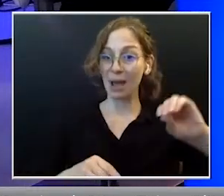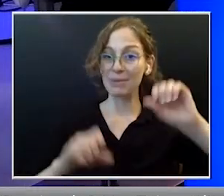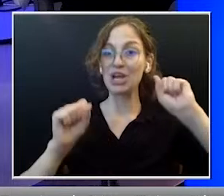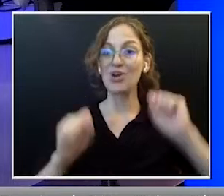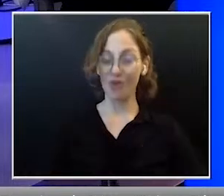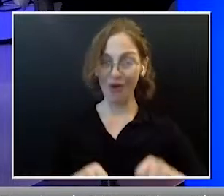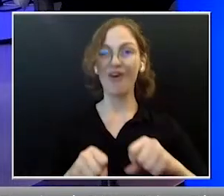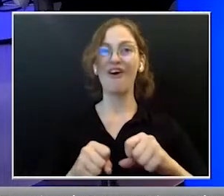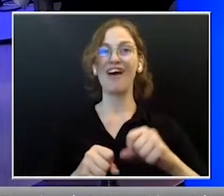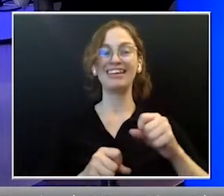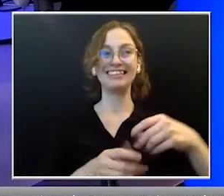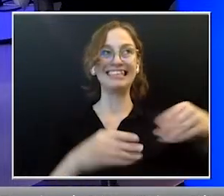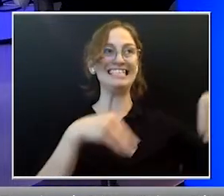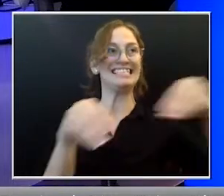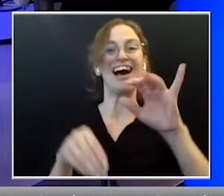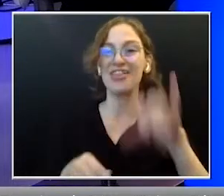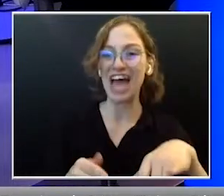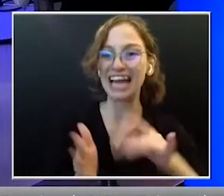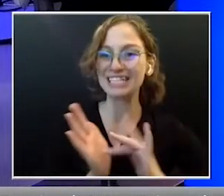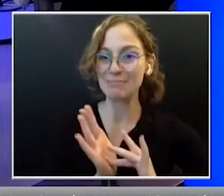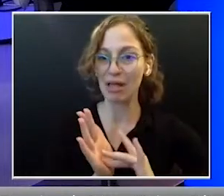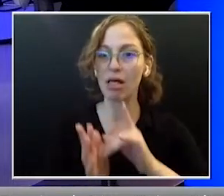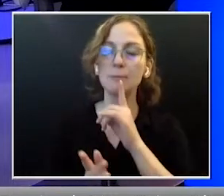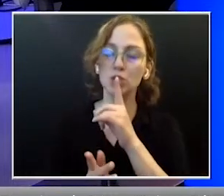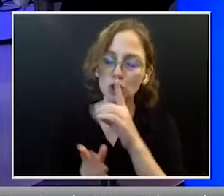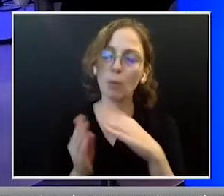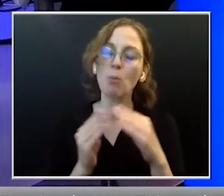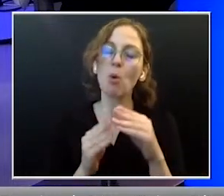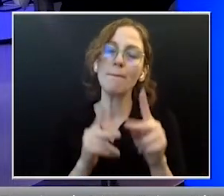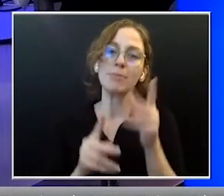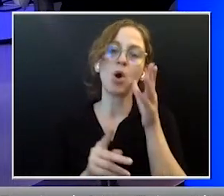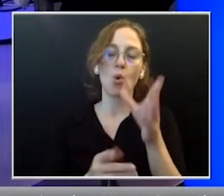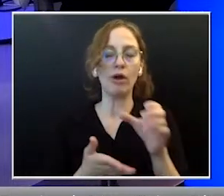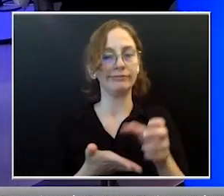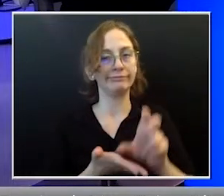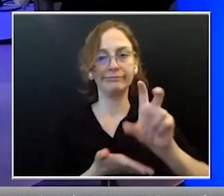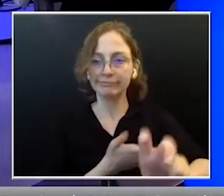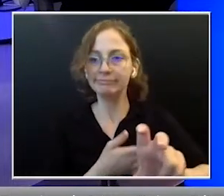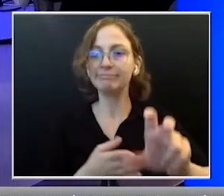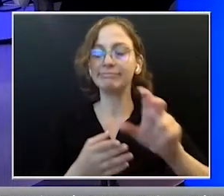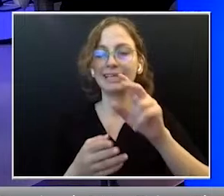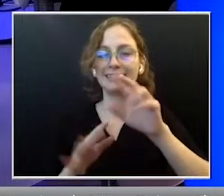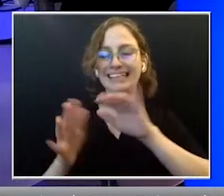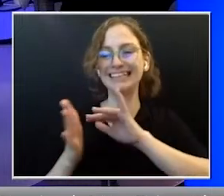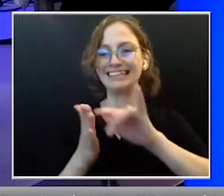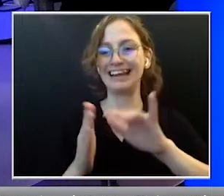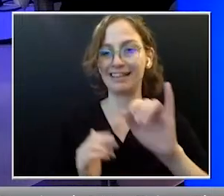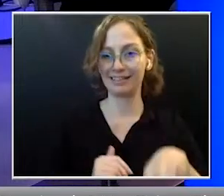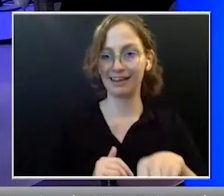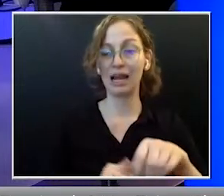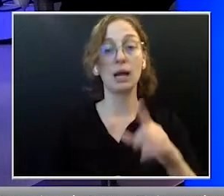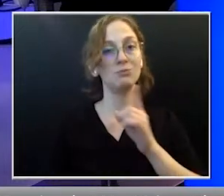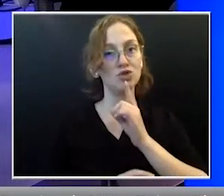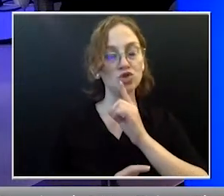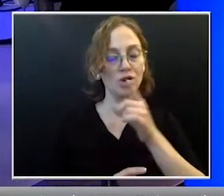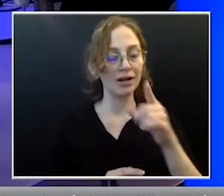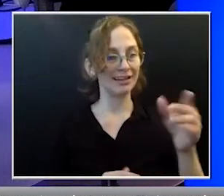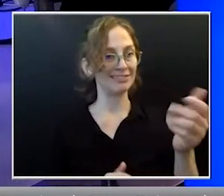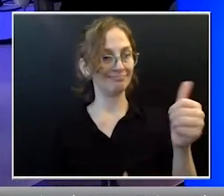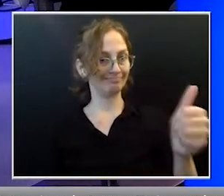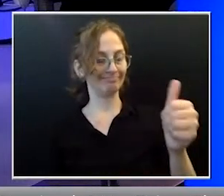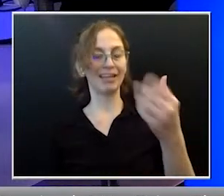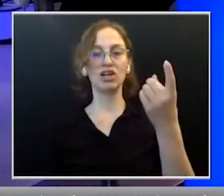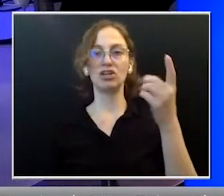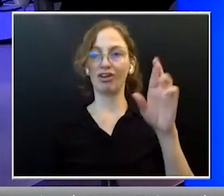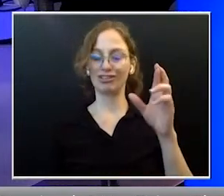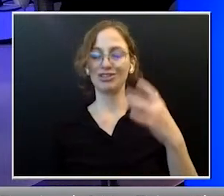must be frustrating as doctors to see such a powerful thing that we all can start doing. And Dr.